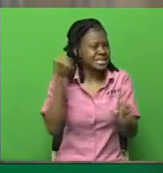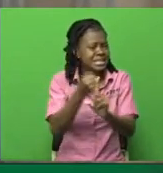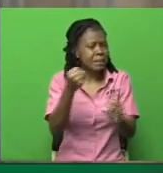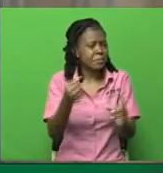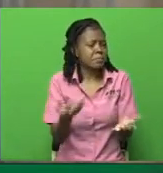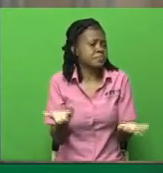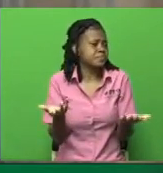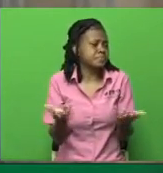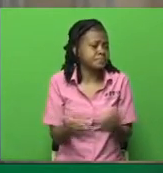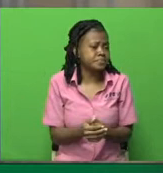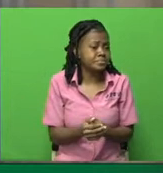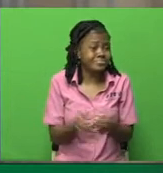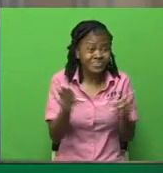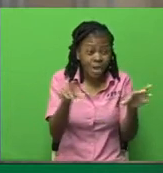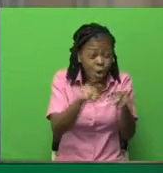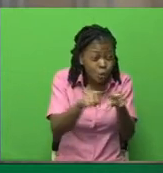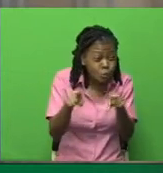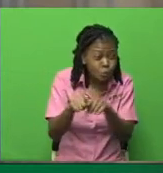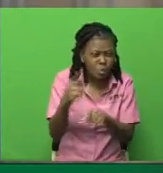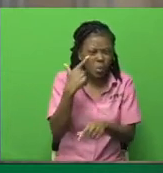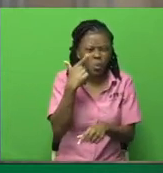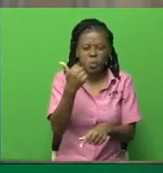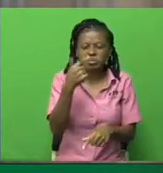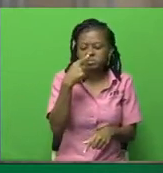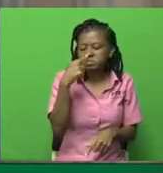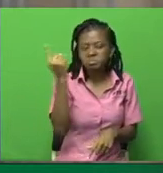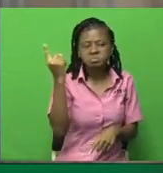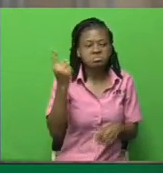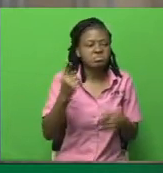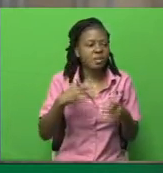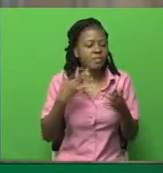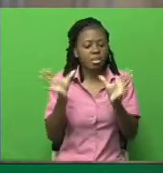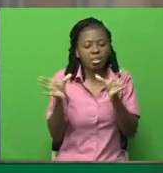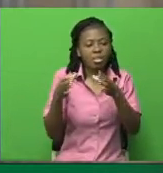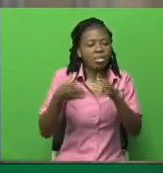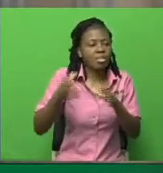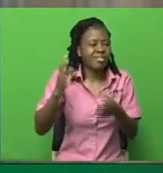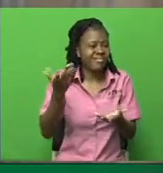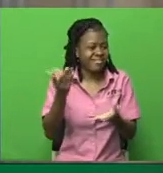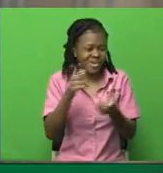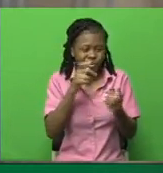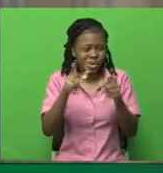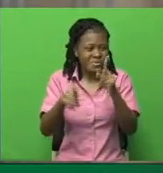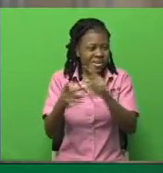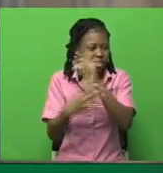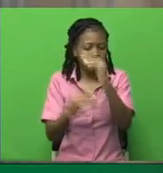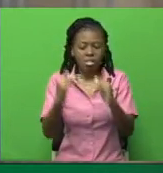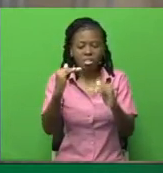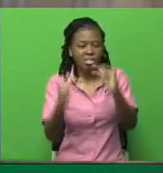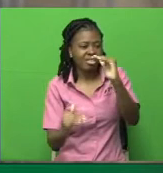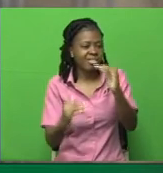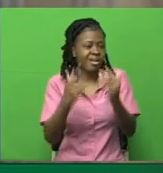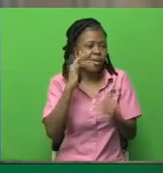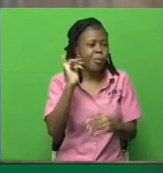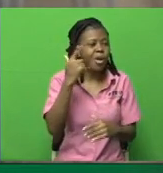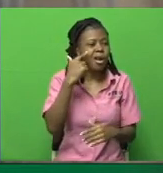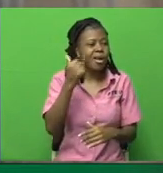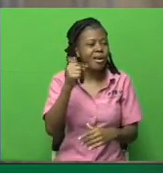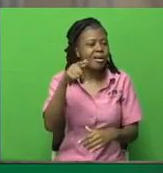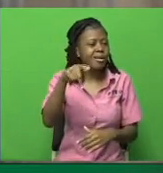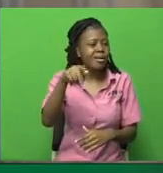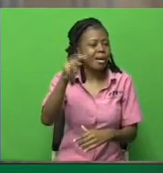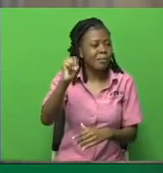it also reeks of classism is wicked policies are designed to benefit benefit the pnm upper class